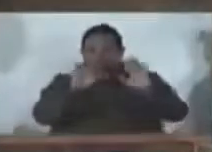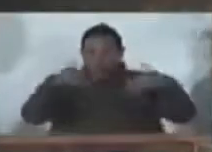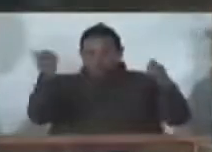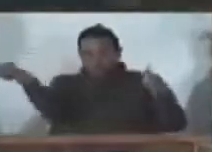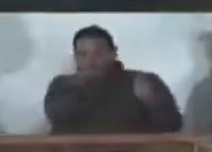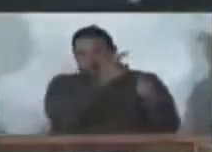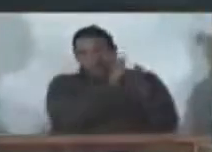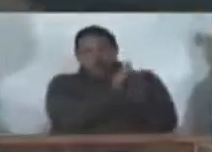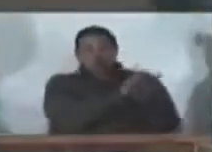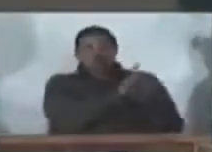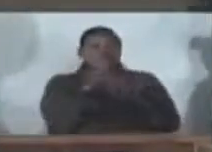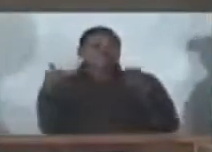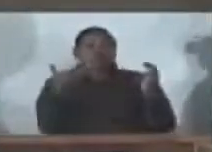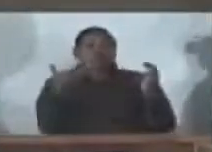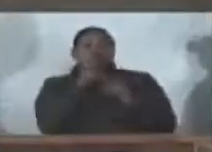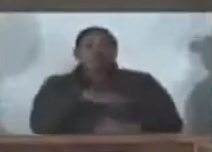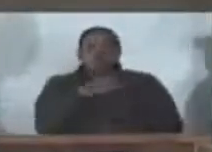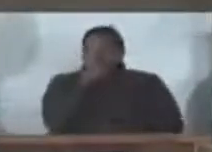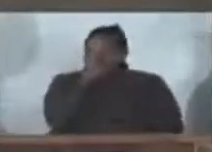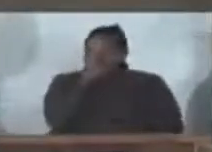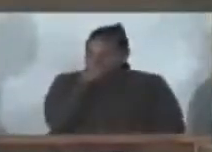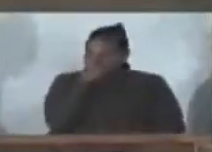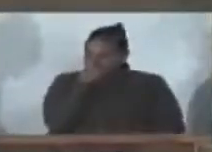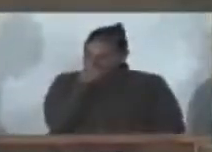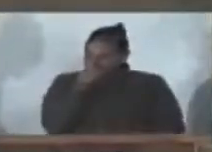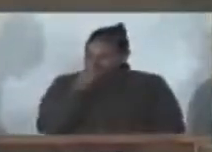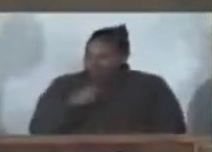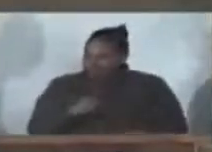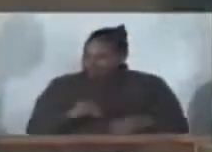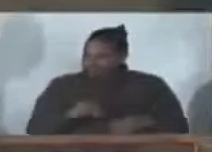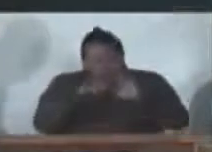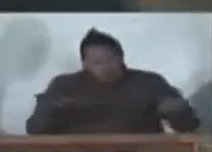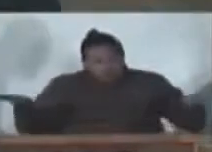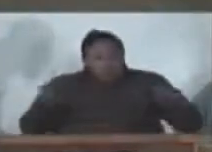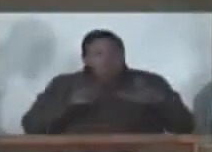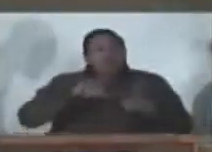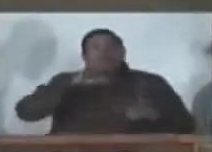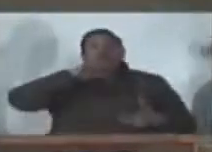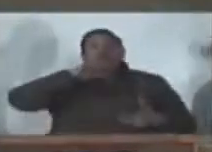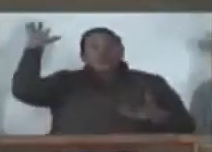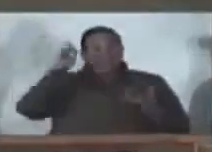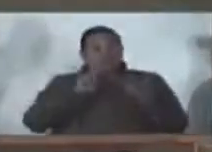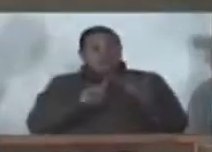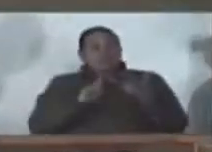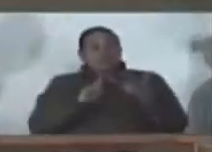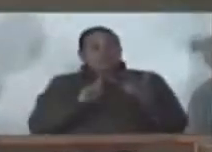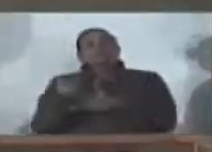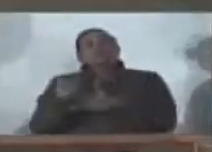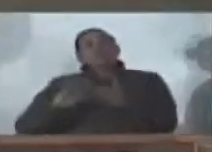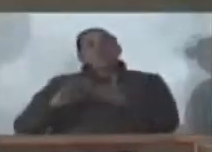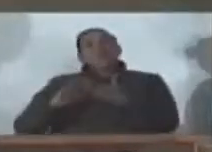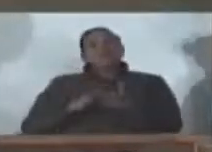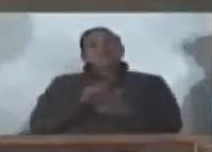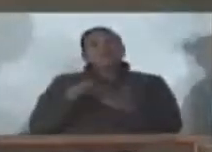against women, violence against children, the elderly, and persons living with disabilities. We